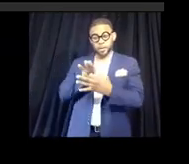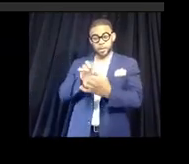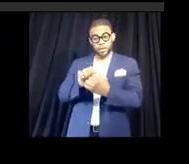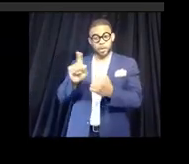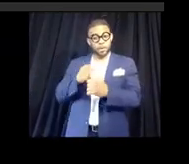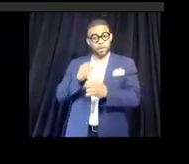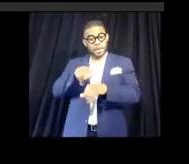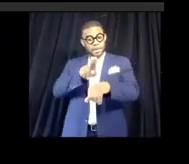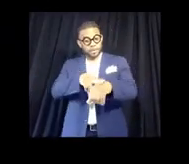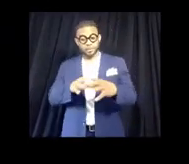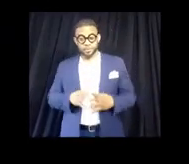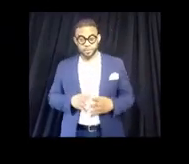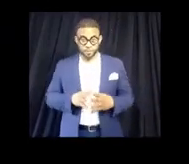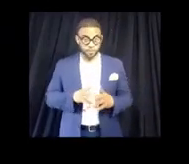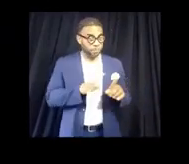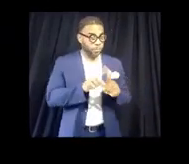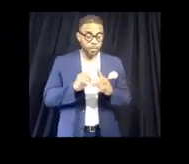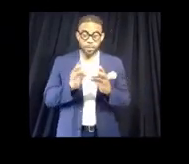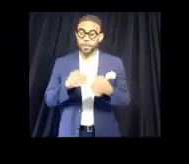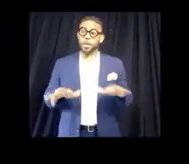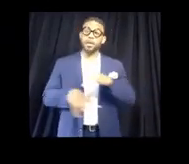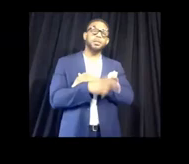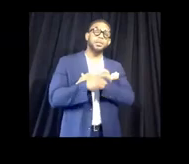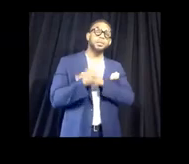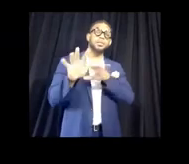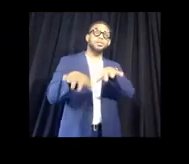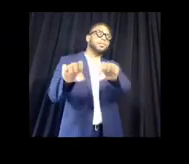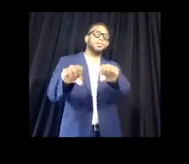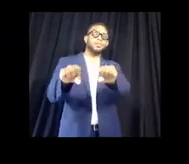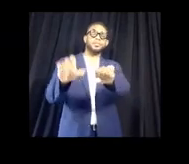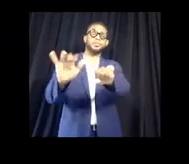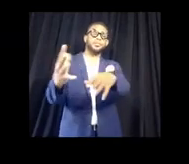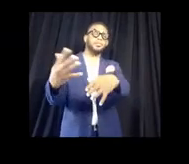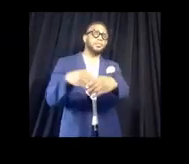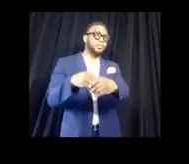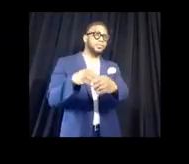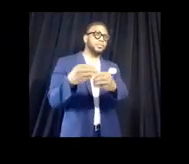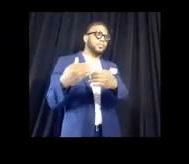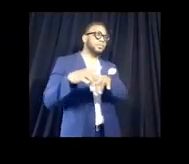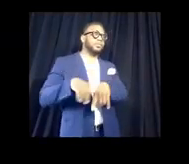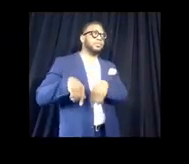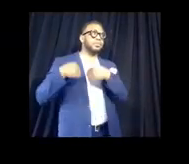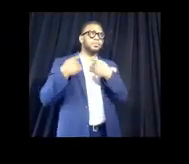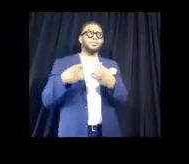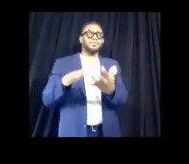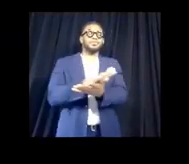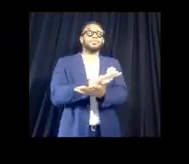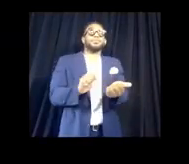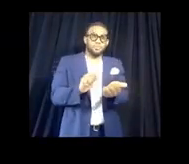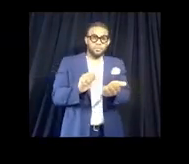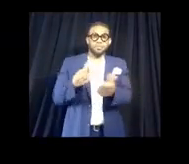in relation with First Nations, in addition to lands stolen and colonized that continue to permeate the legacies